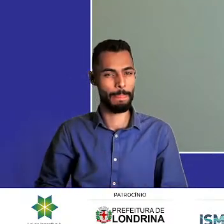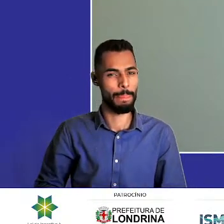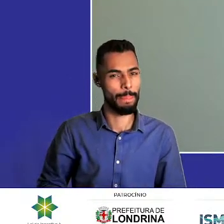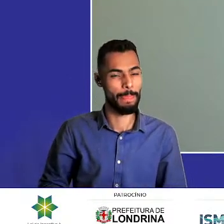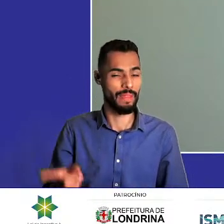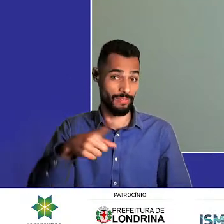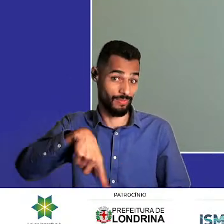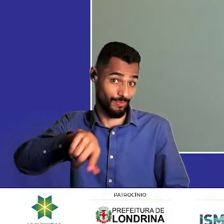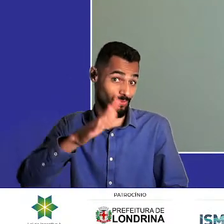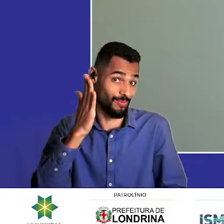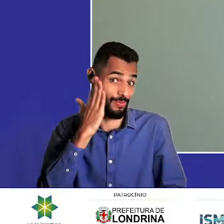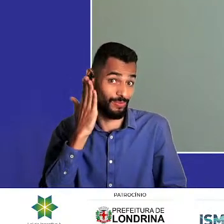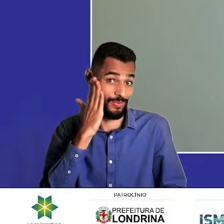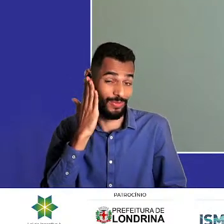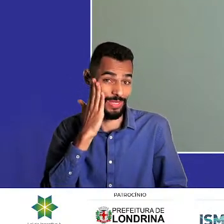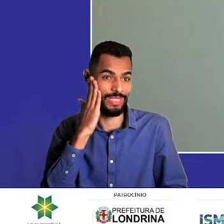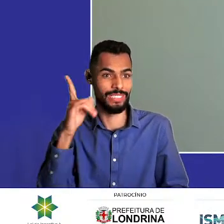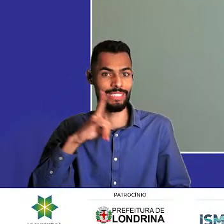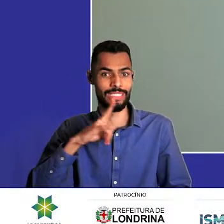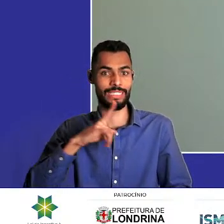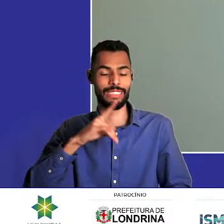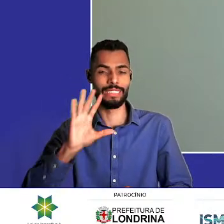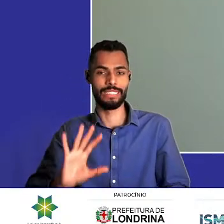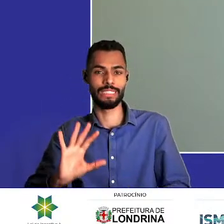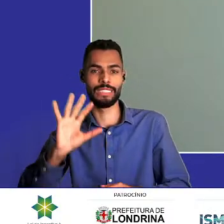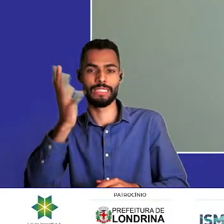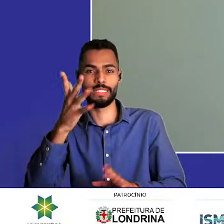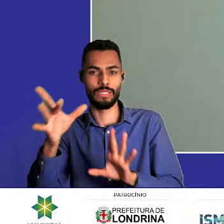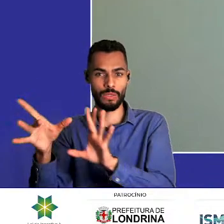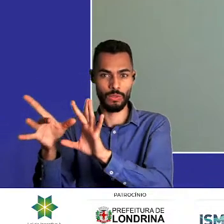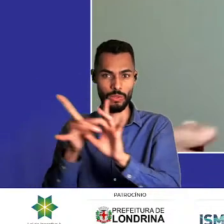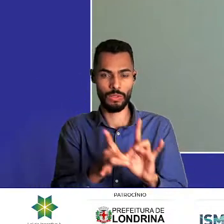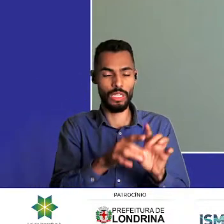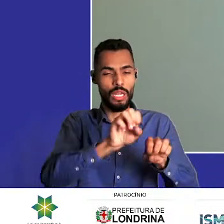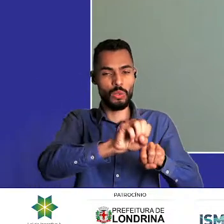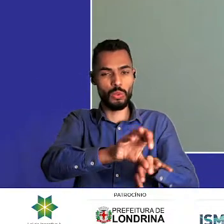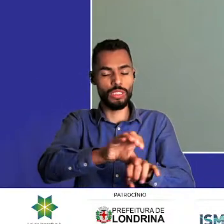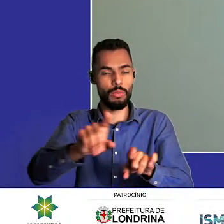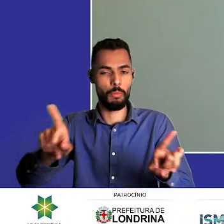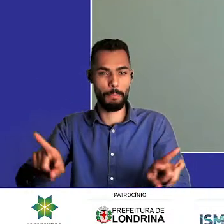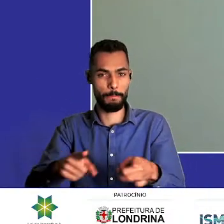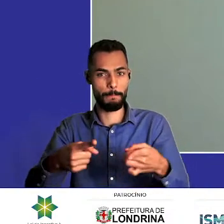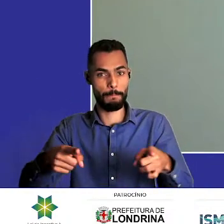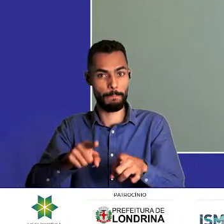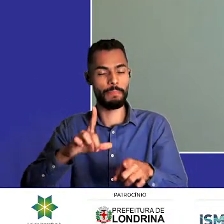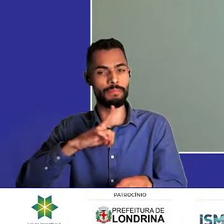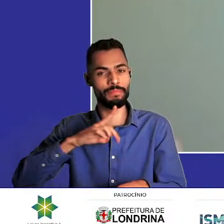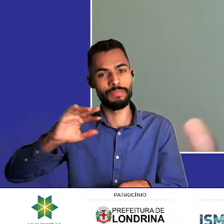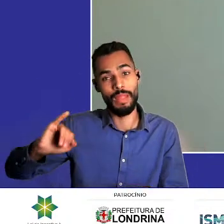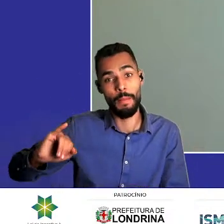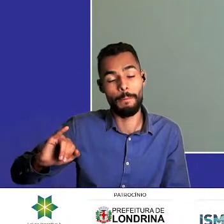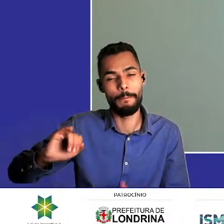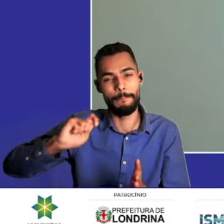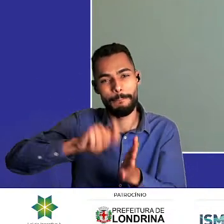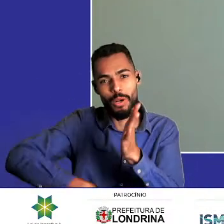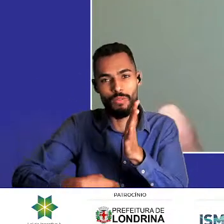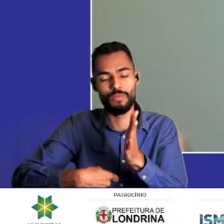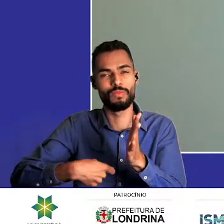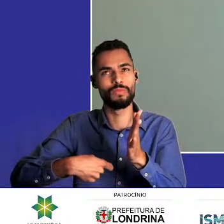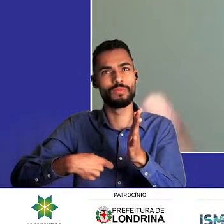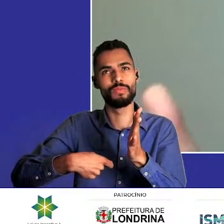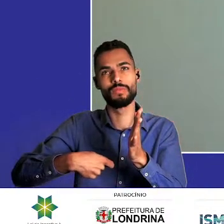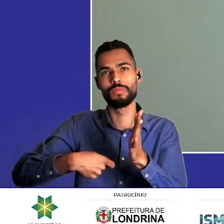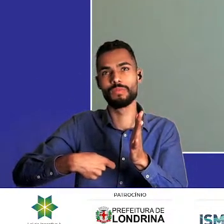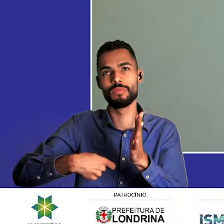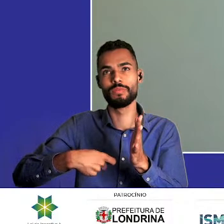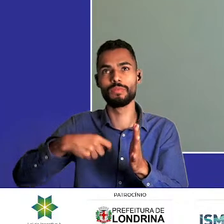Diversity was approved in 2005 with the main objective to: 1,